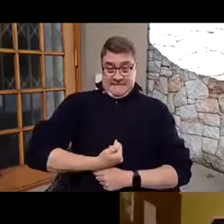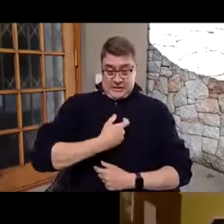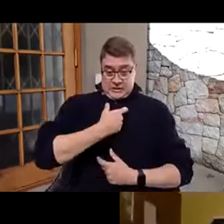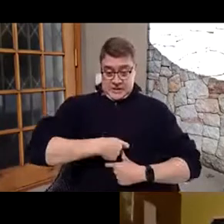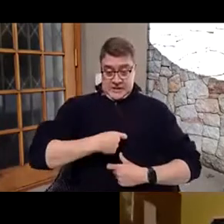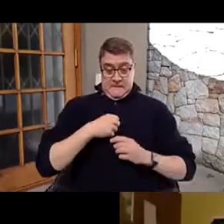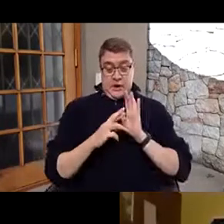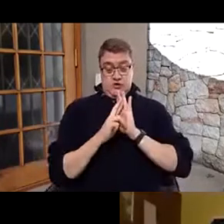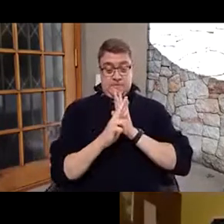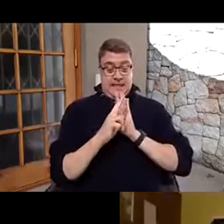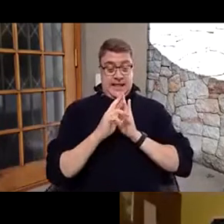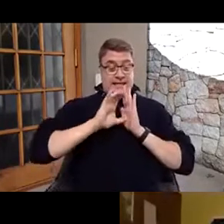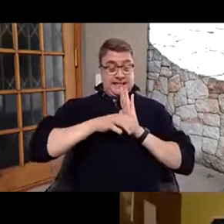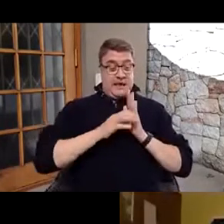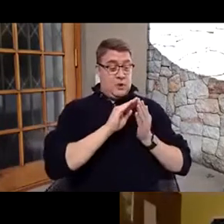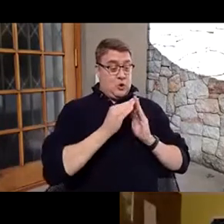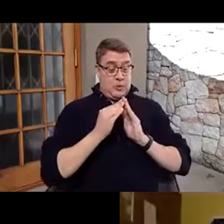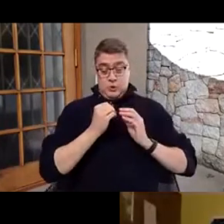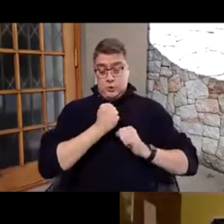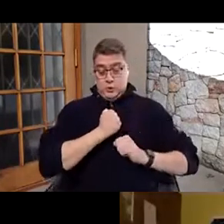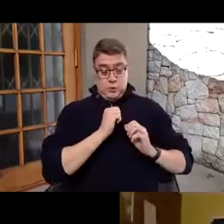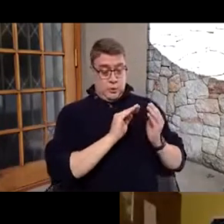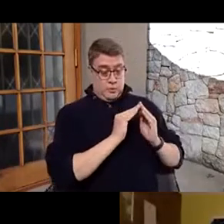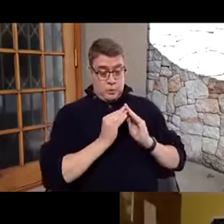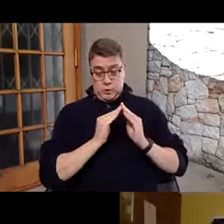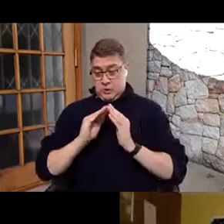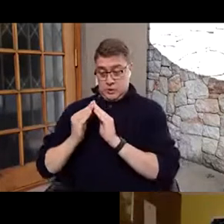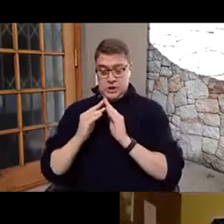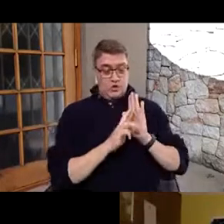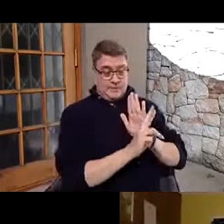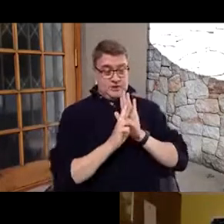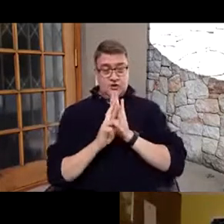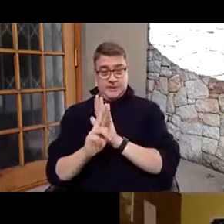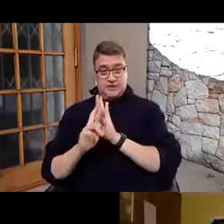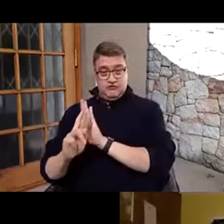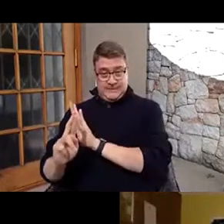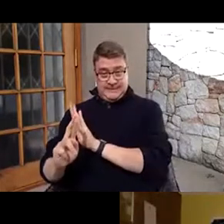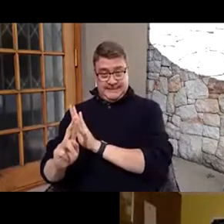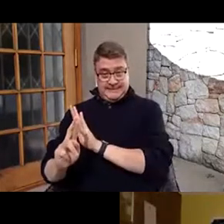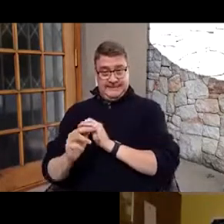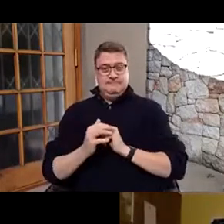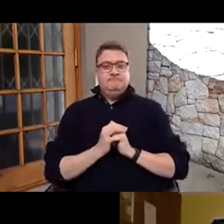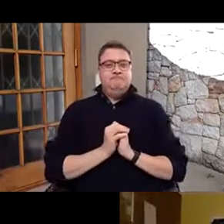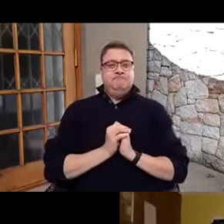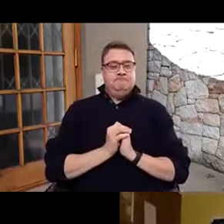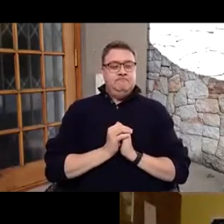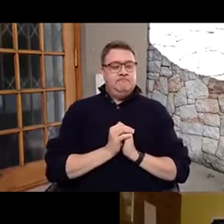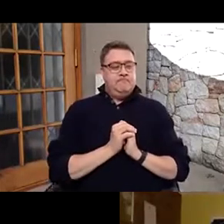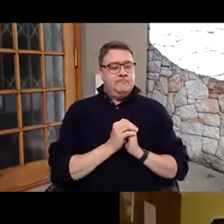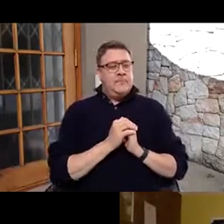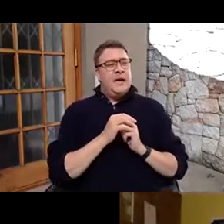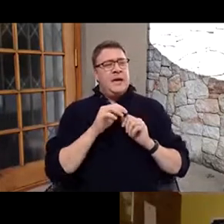South Africa, because each of you represent a unique a community within the disabled communities of South